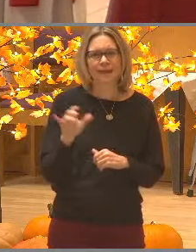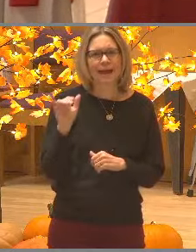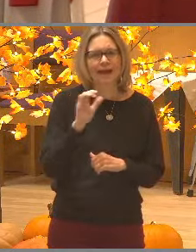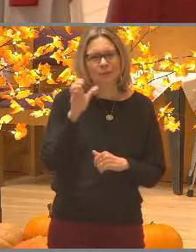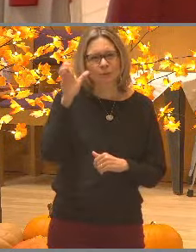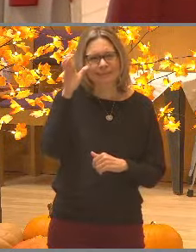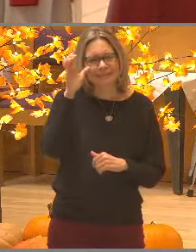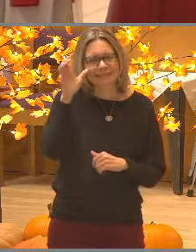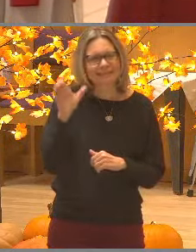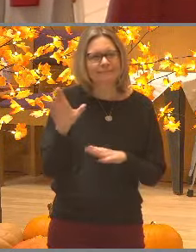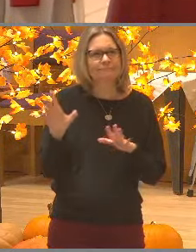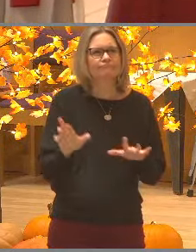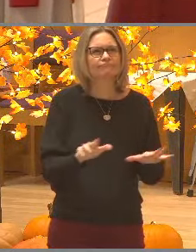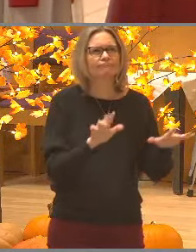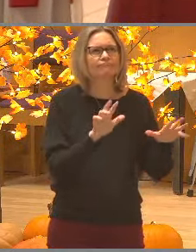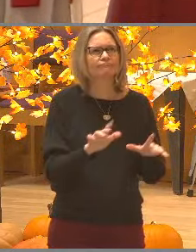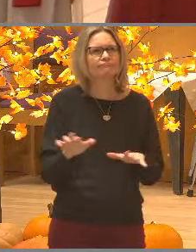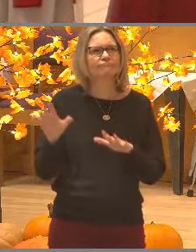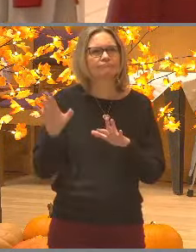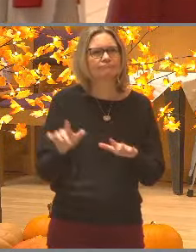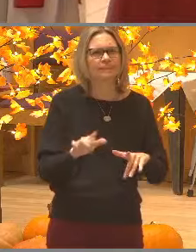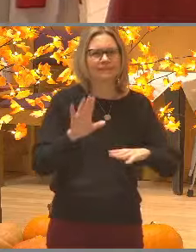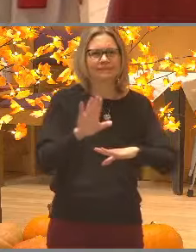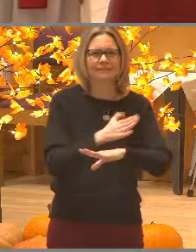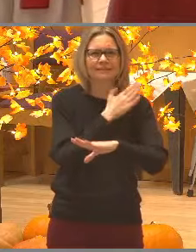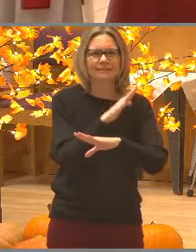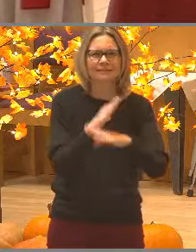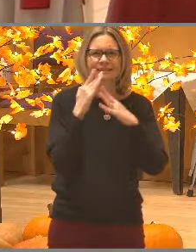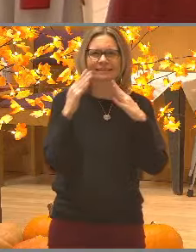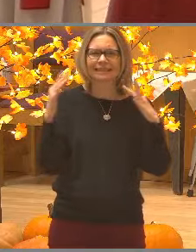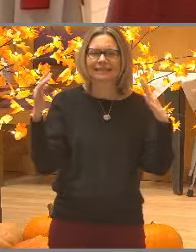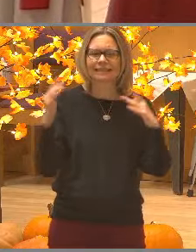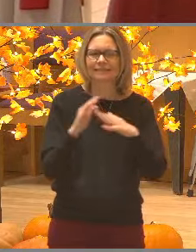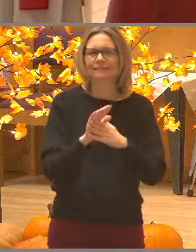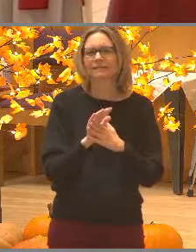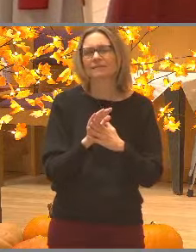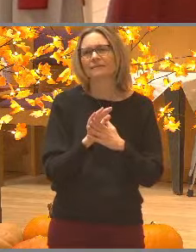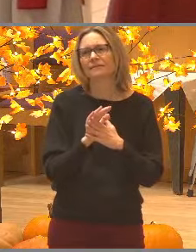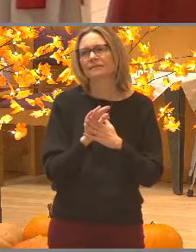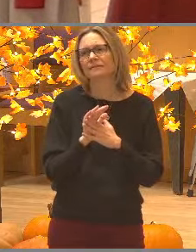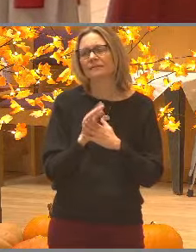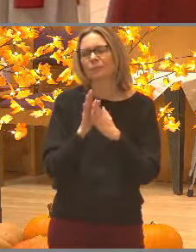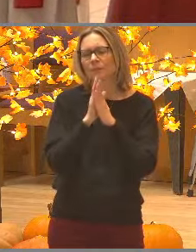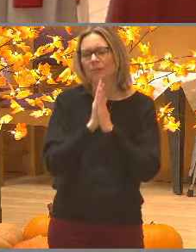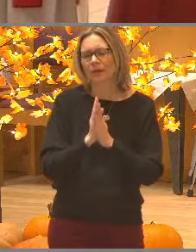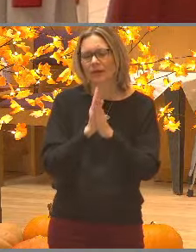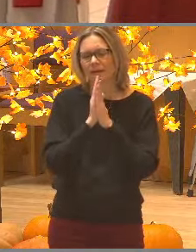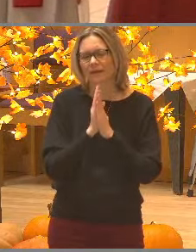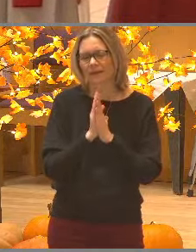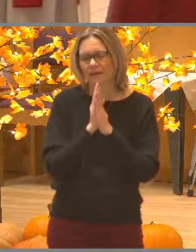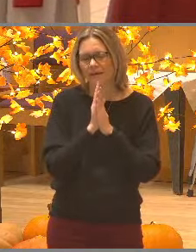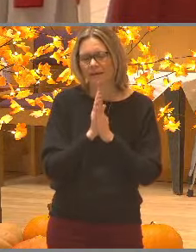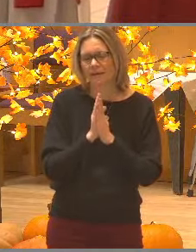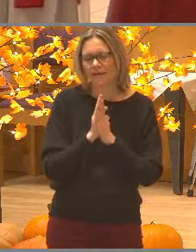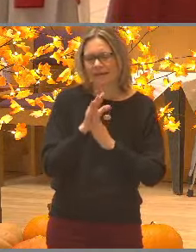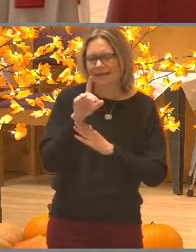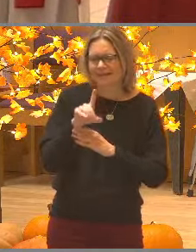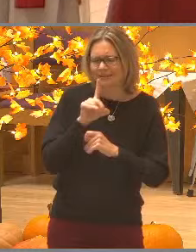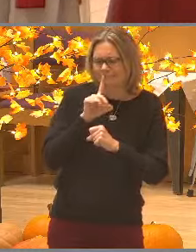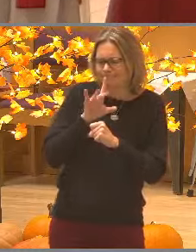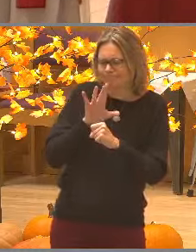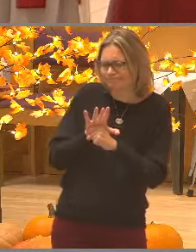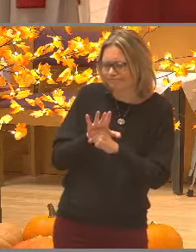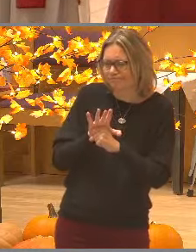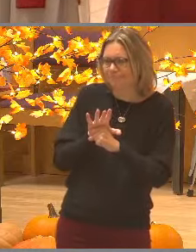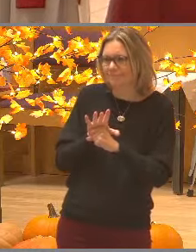the lyrics of the hymn, as we sing maybe in our hearts, that we pray that this commitment is